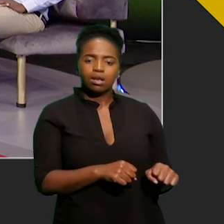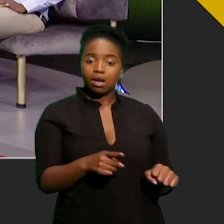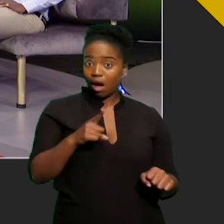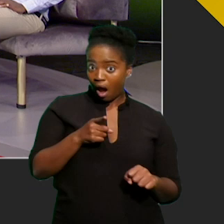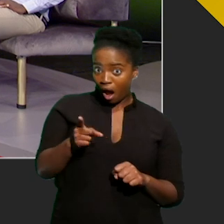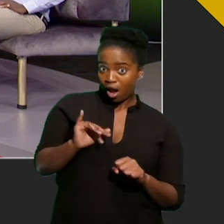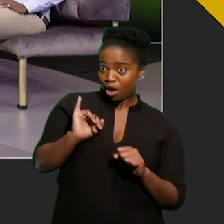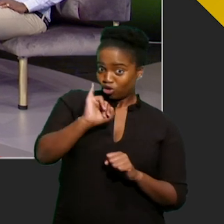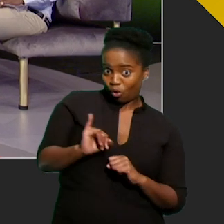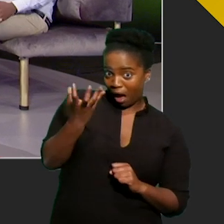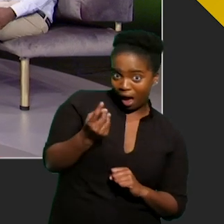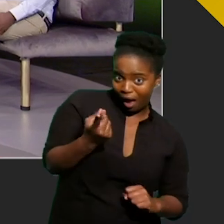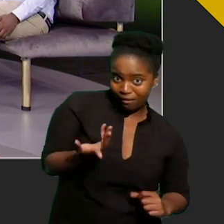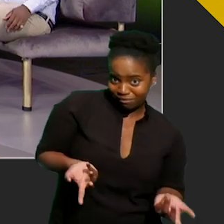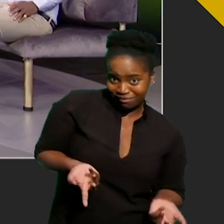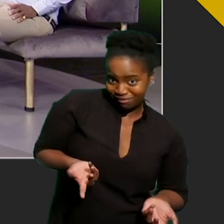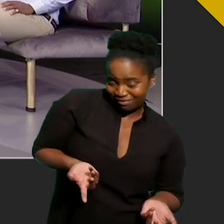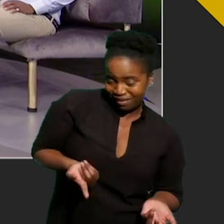hold on.